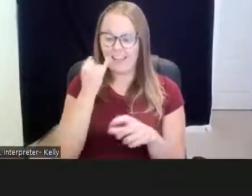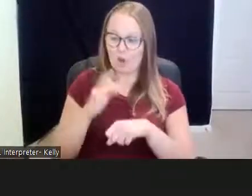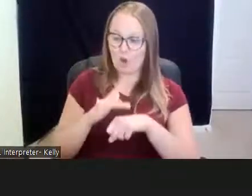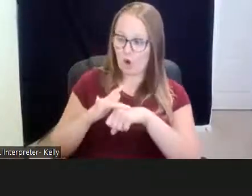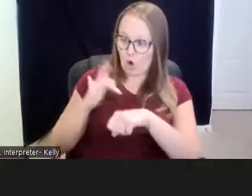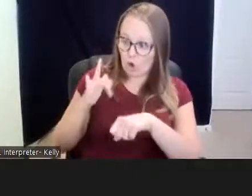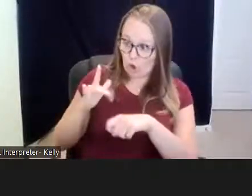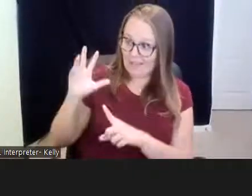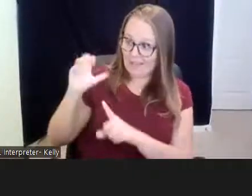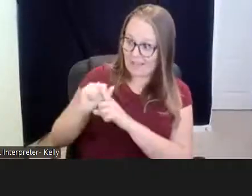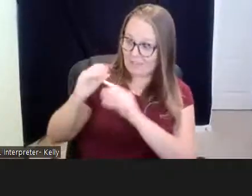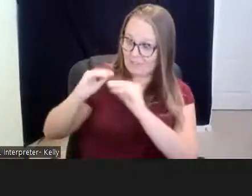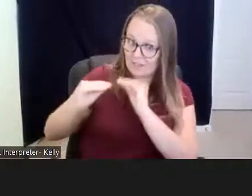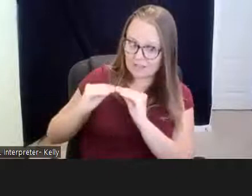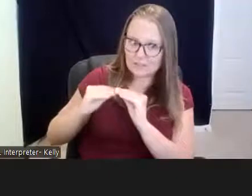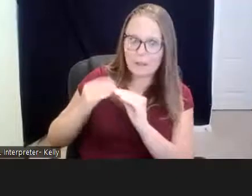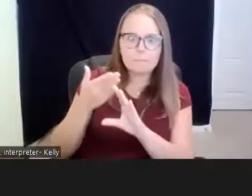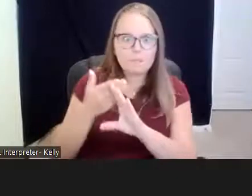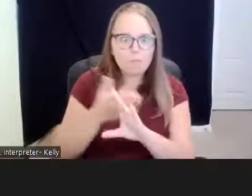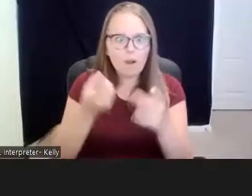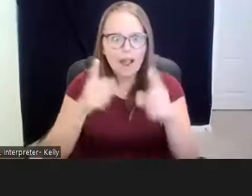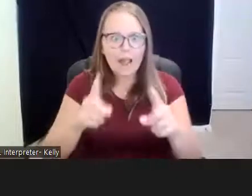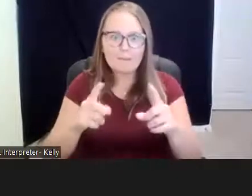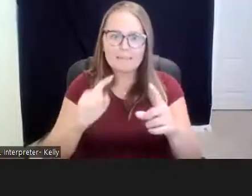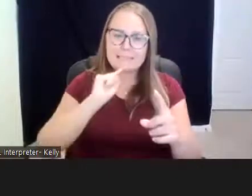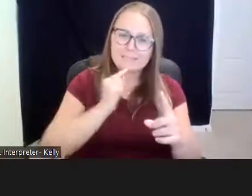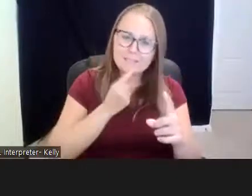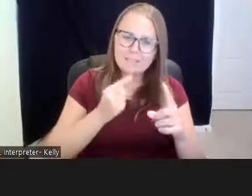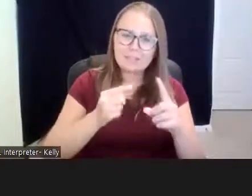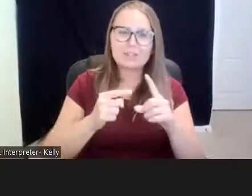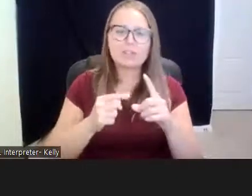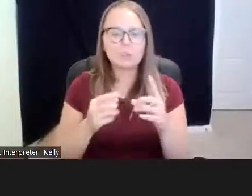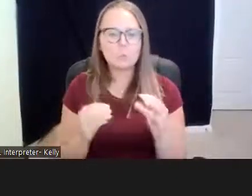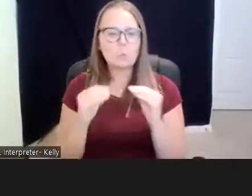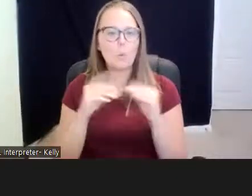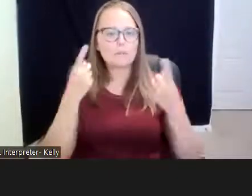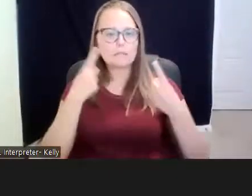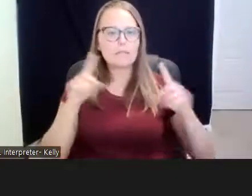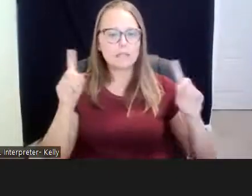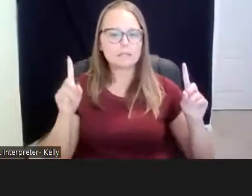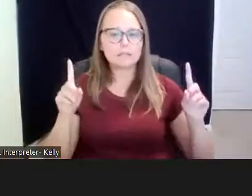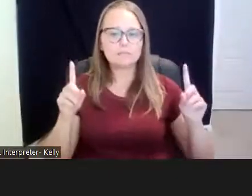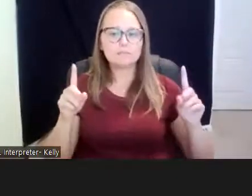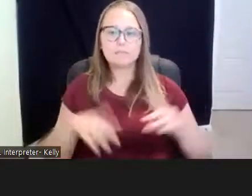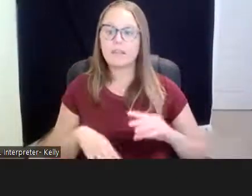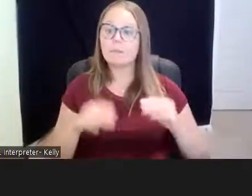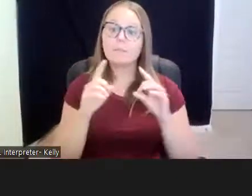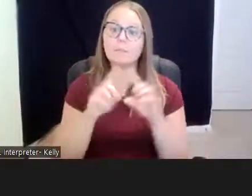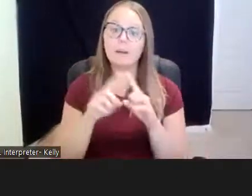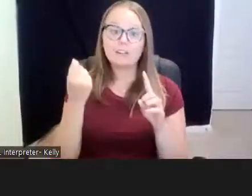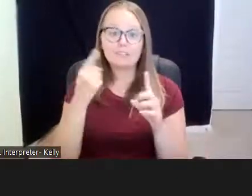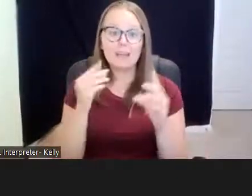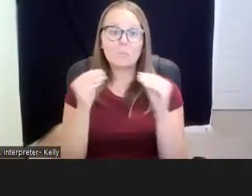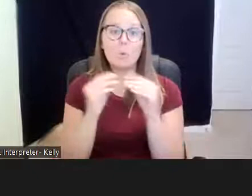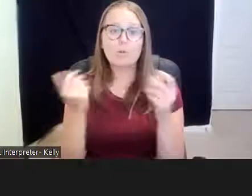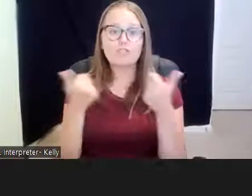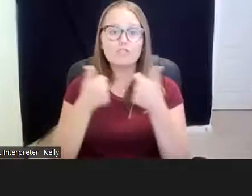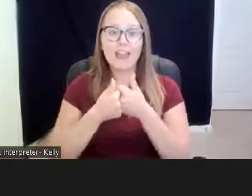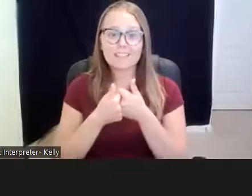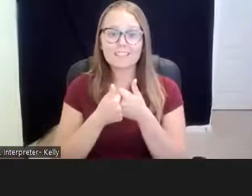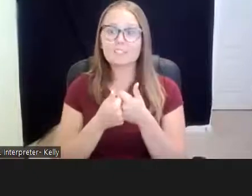becomes severe, there's far more success. And it's far more challenging,